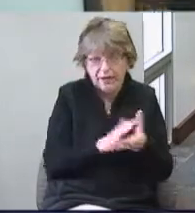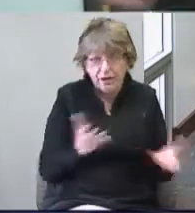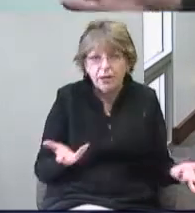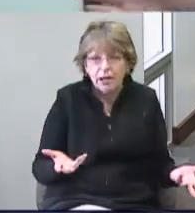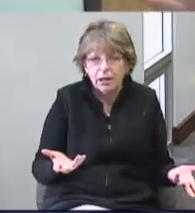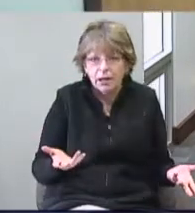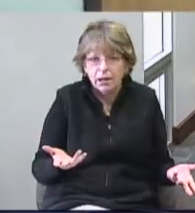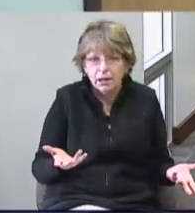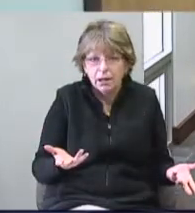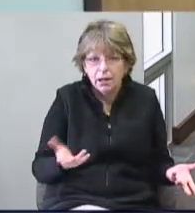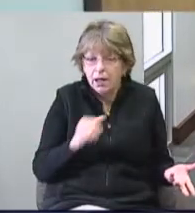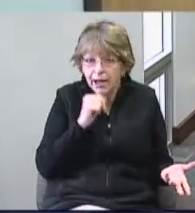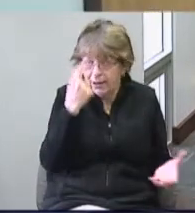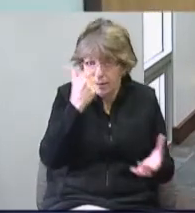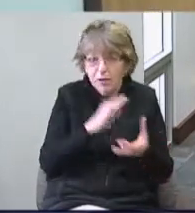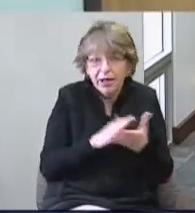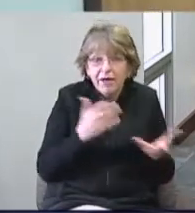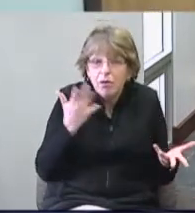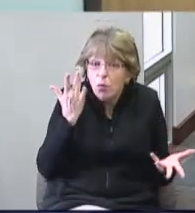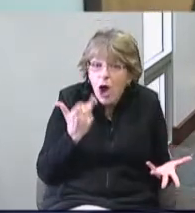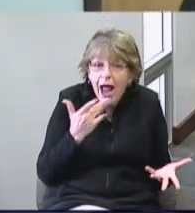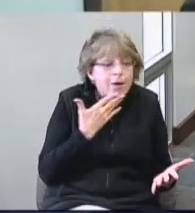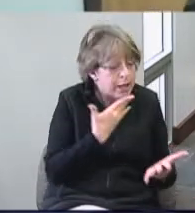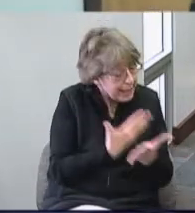And he didn't believe him for good reason.